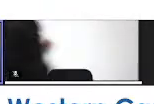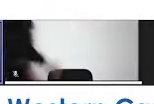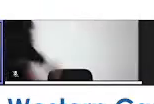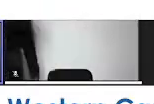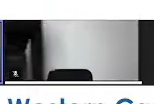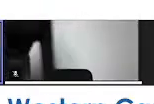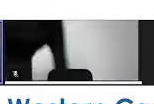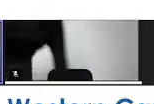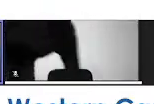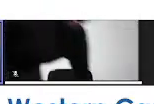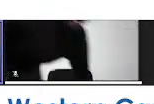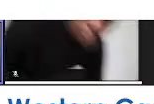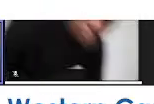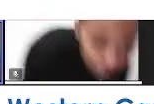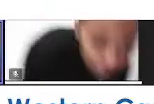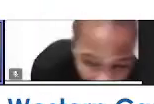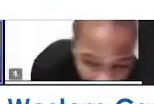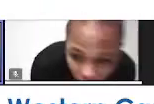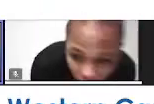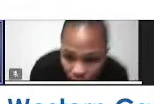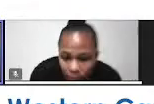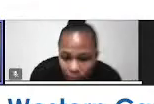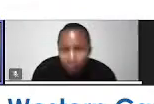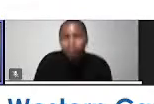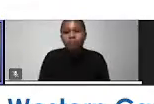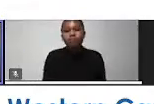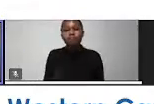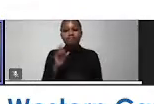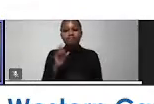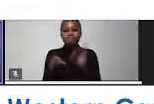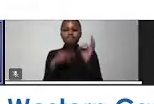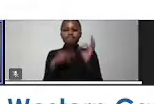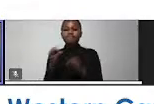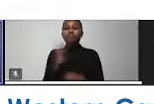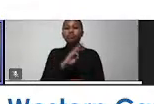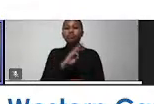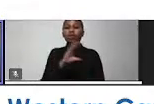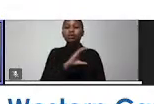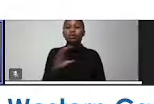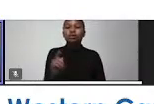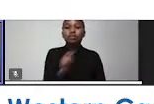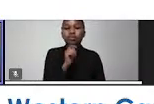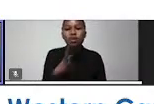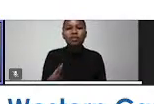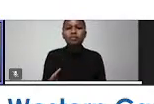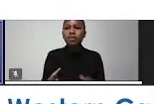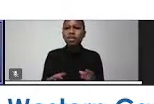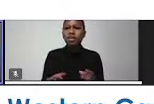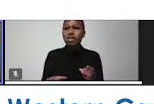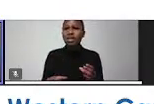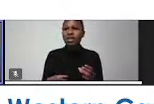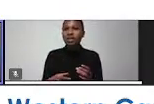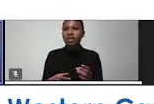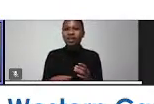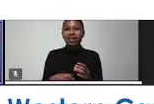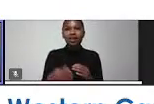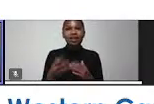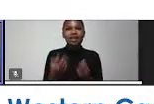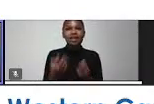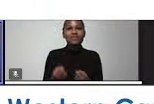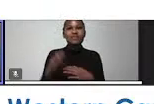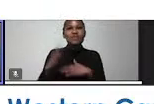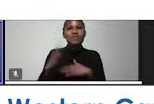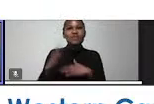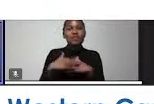that, you know, the Western Cape really has been, you know, gaining momentum and actually has been actually, you know,